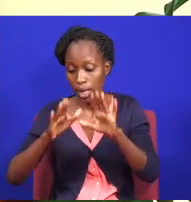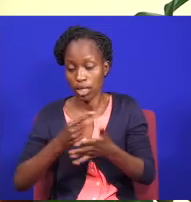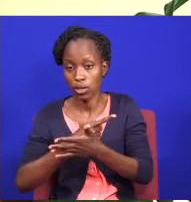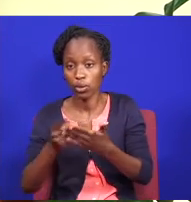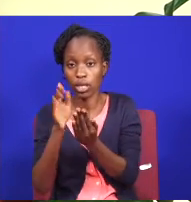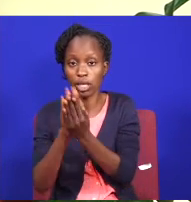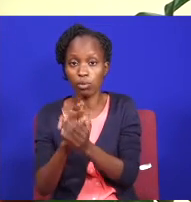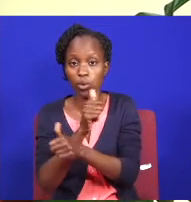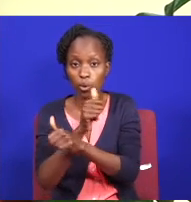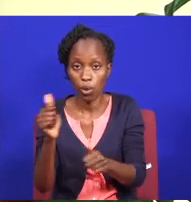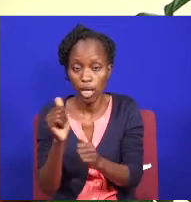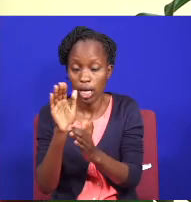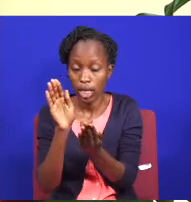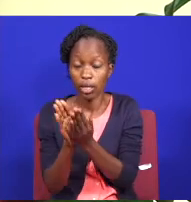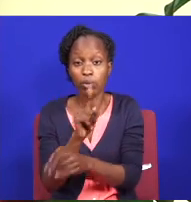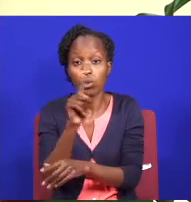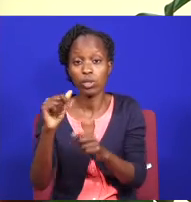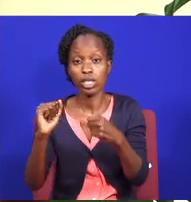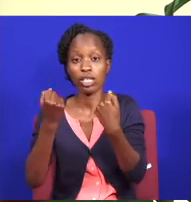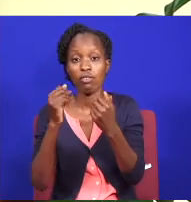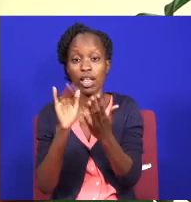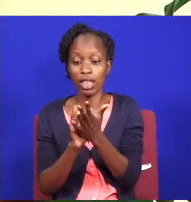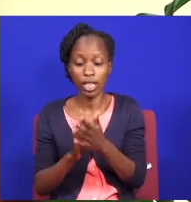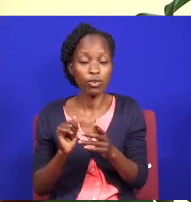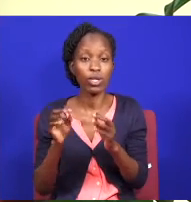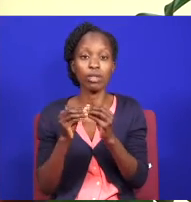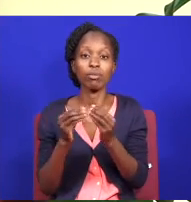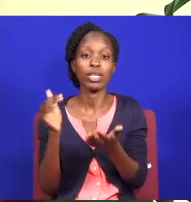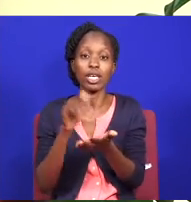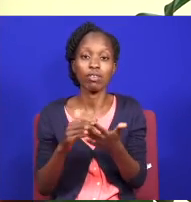well, keep you safe, and that you meet again for